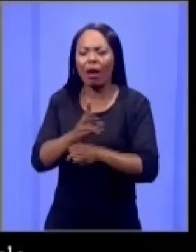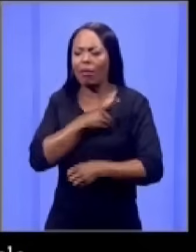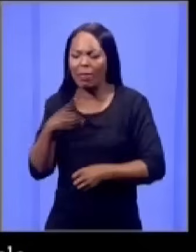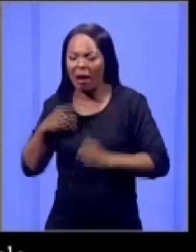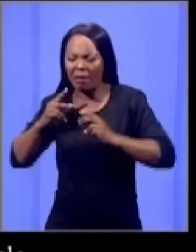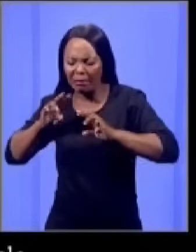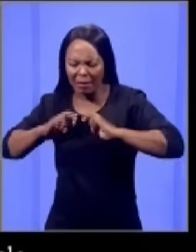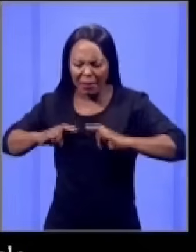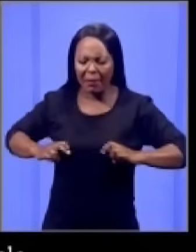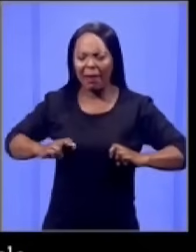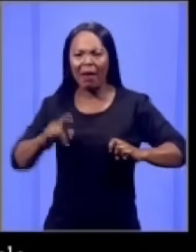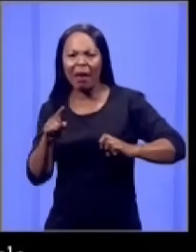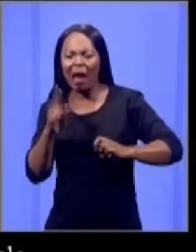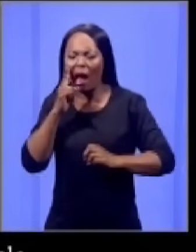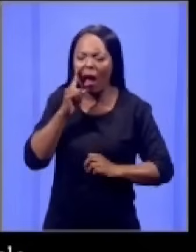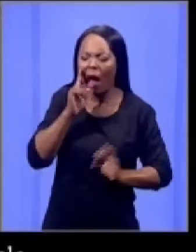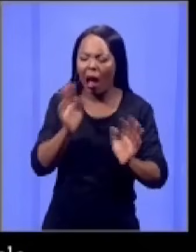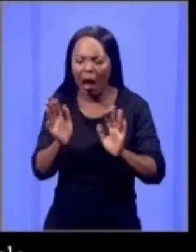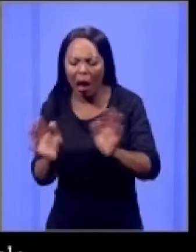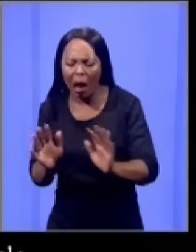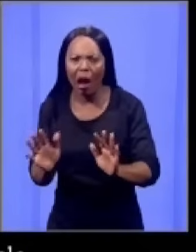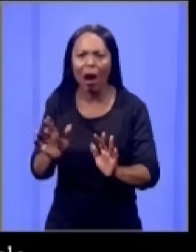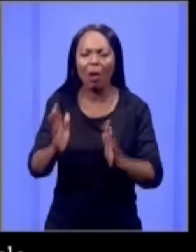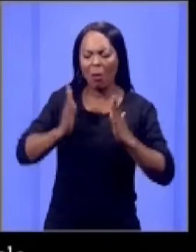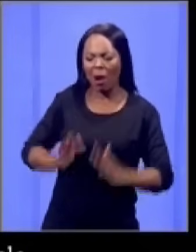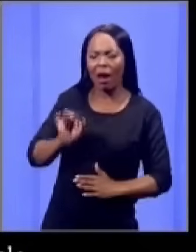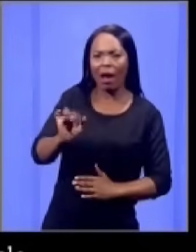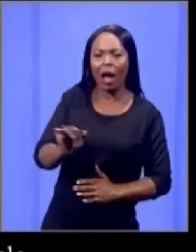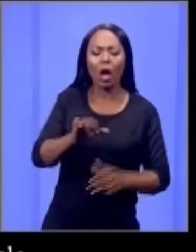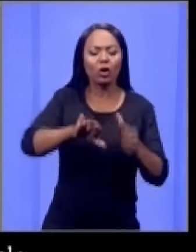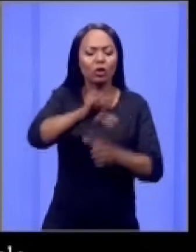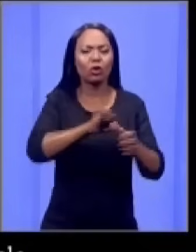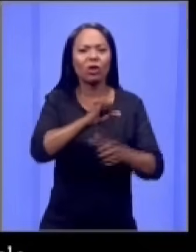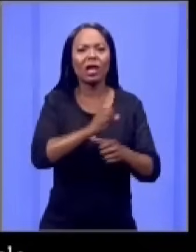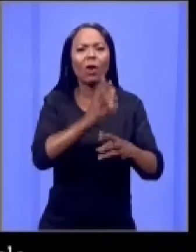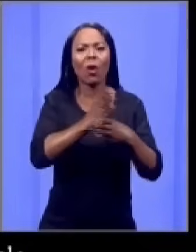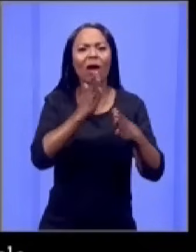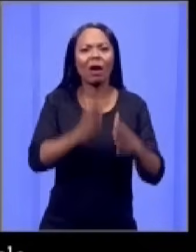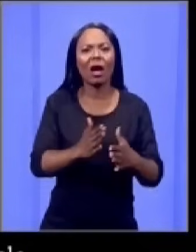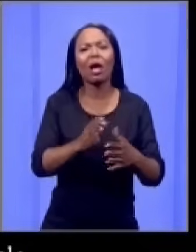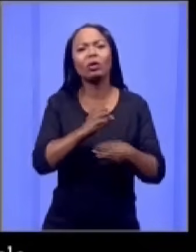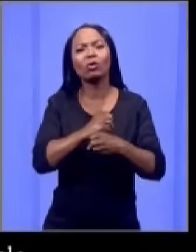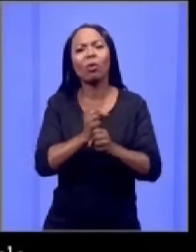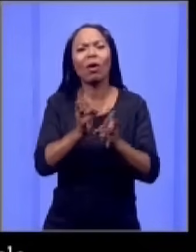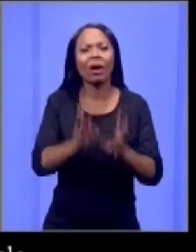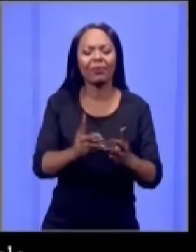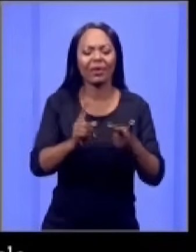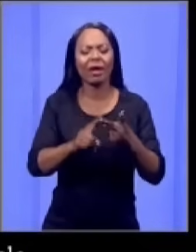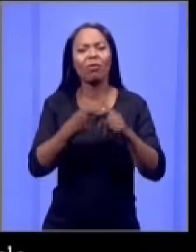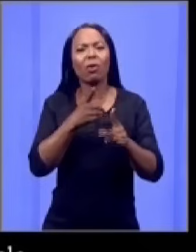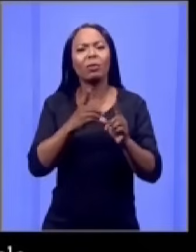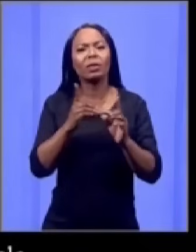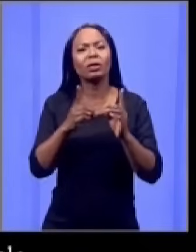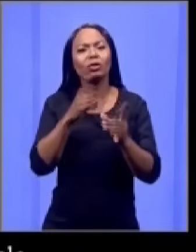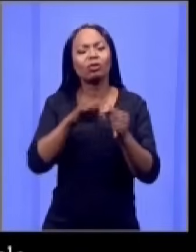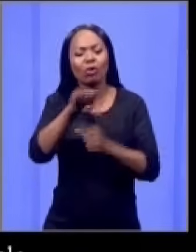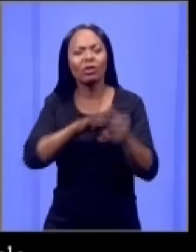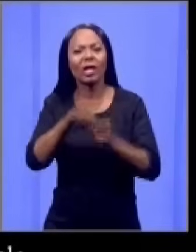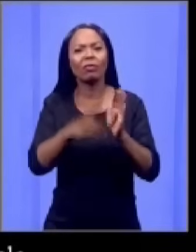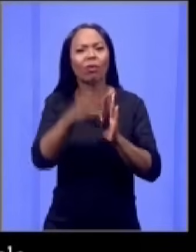dingaka e be le hore banana ba di-social worker tsa tshebeletso tsa social development ba mo batlela